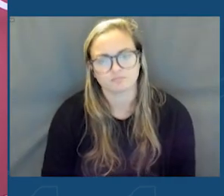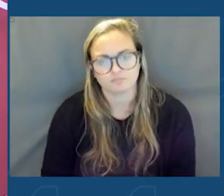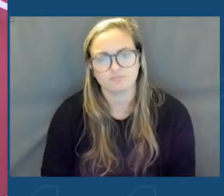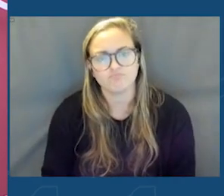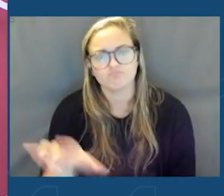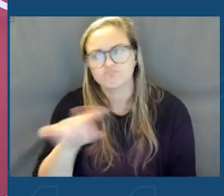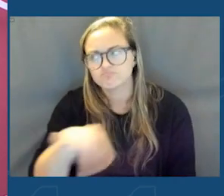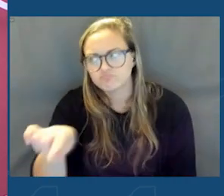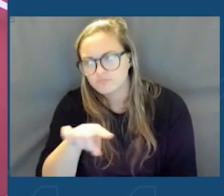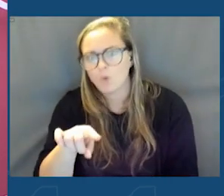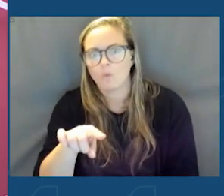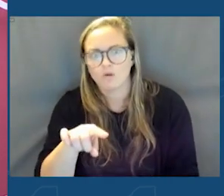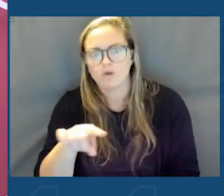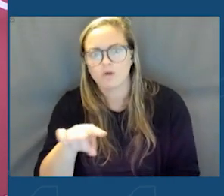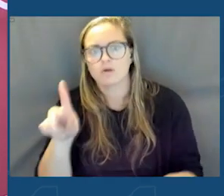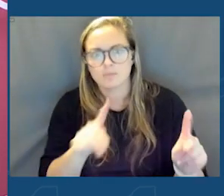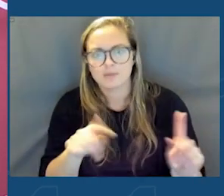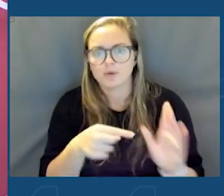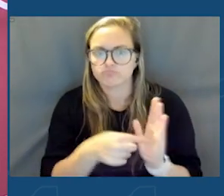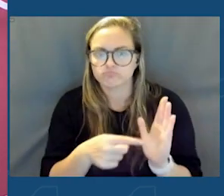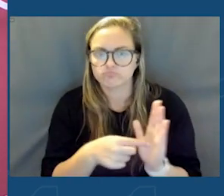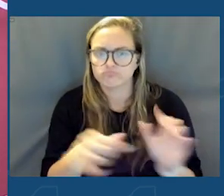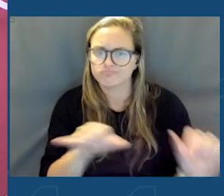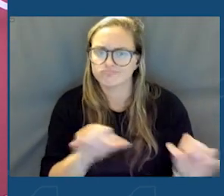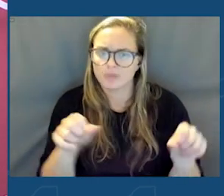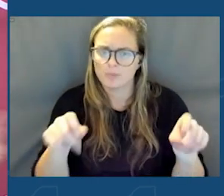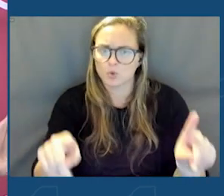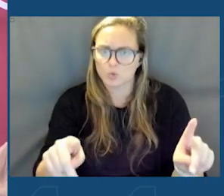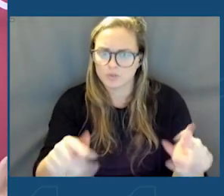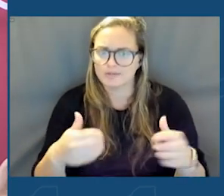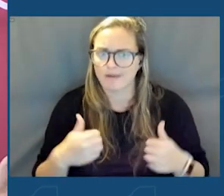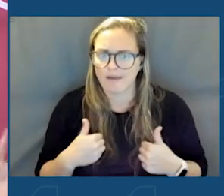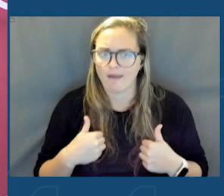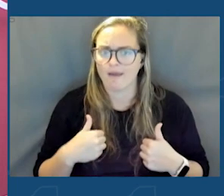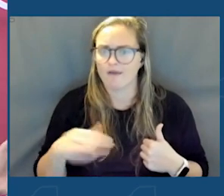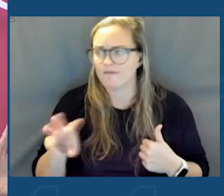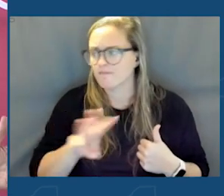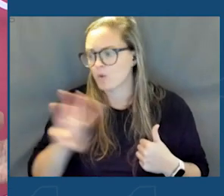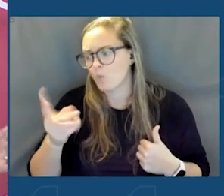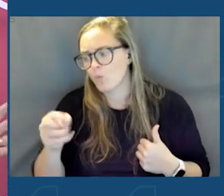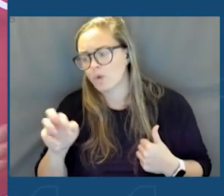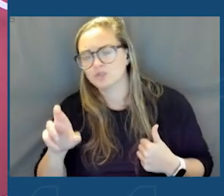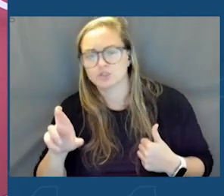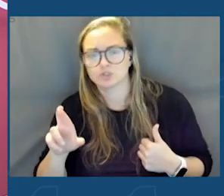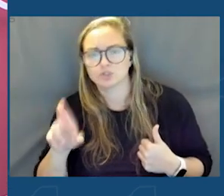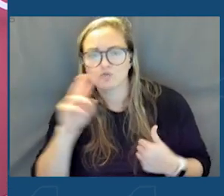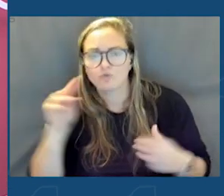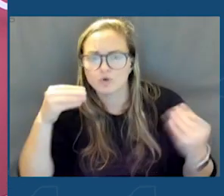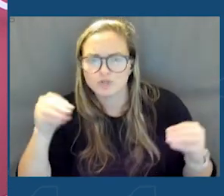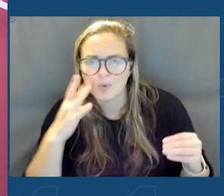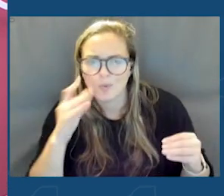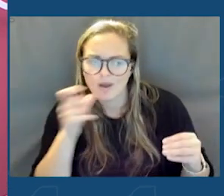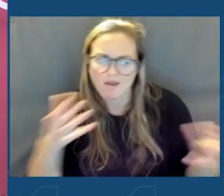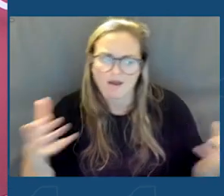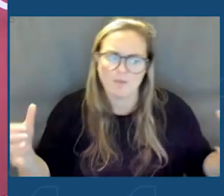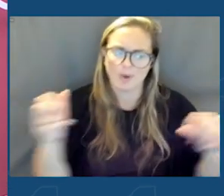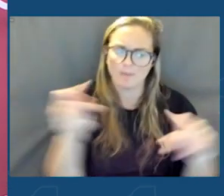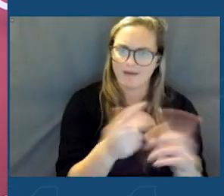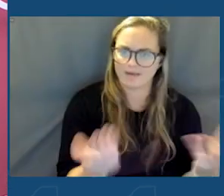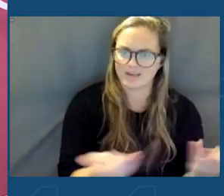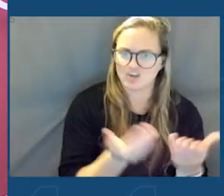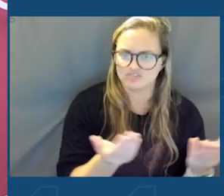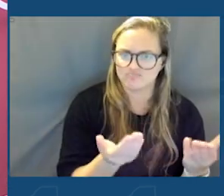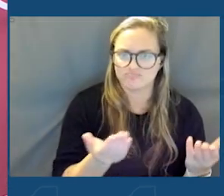residents deserve to have the same opportunities as they do out in Westchester for shopping. So why not bring it all together? Because